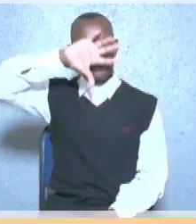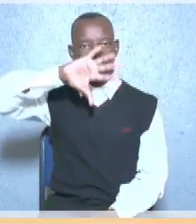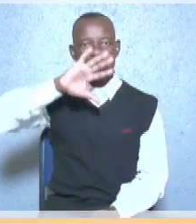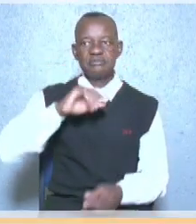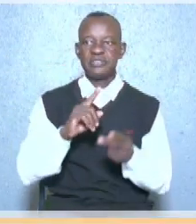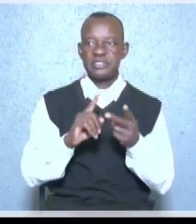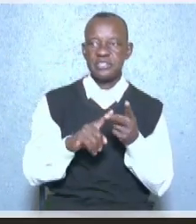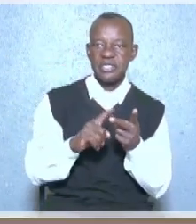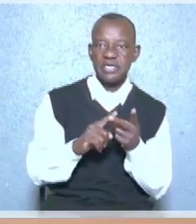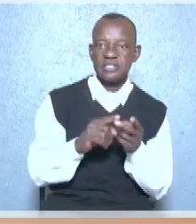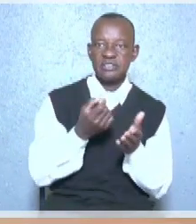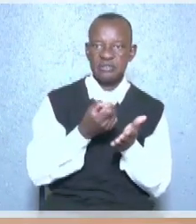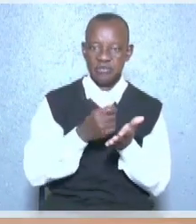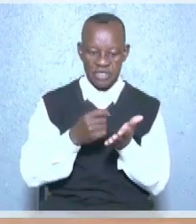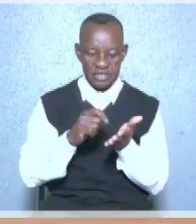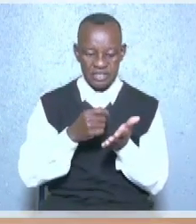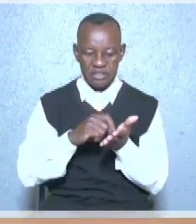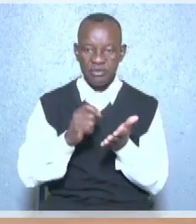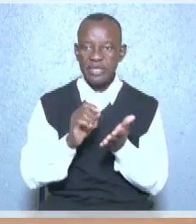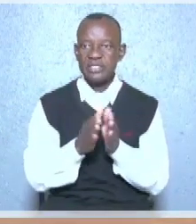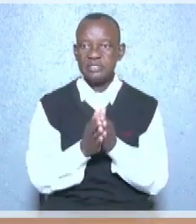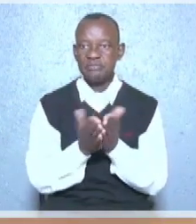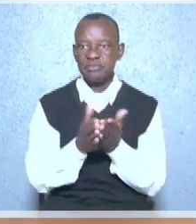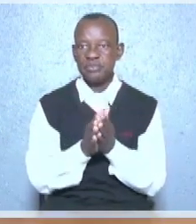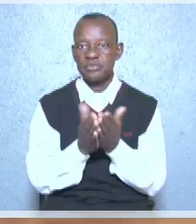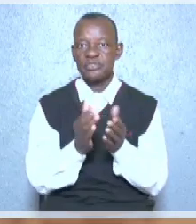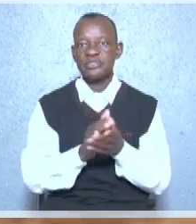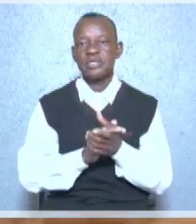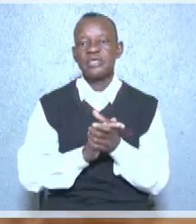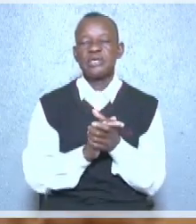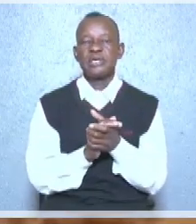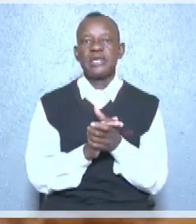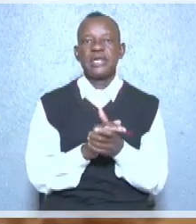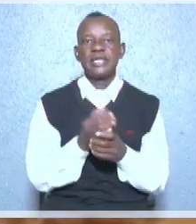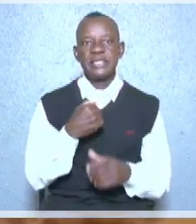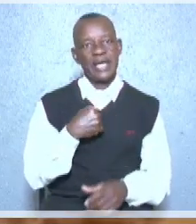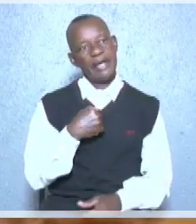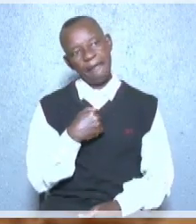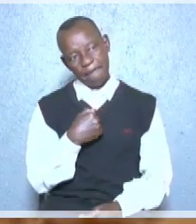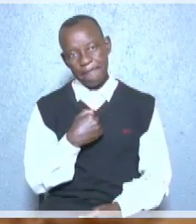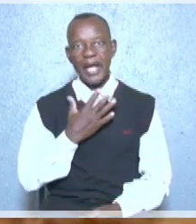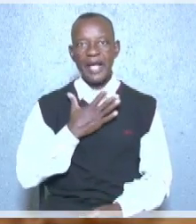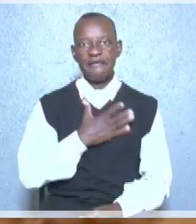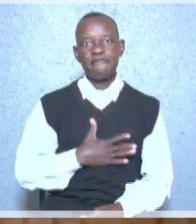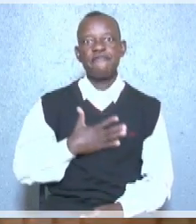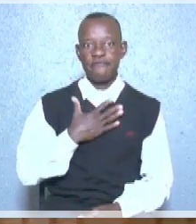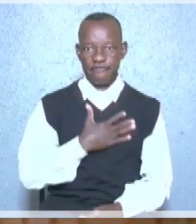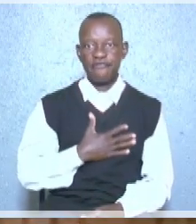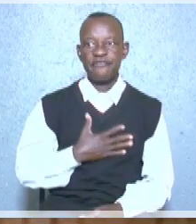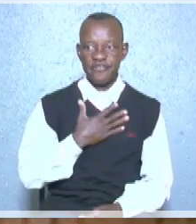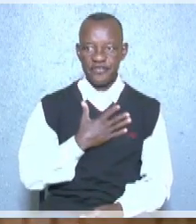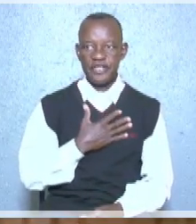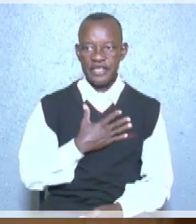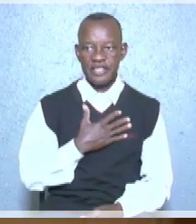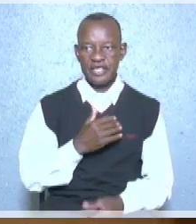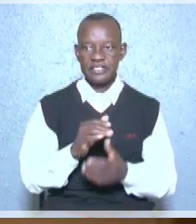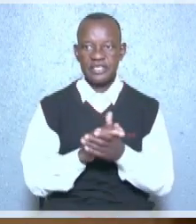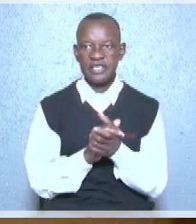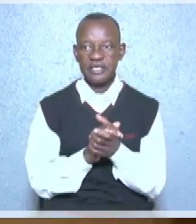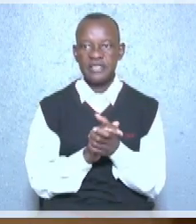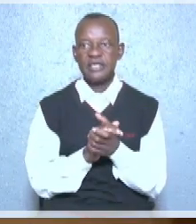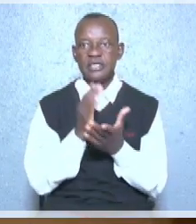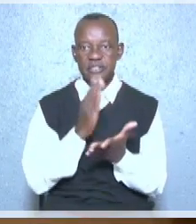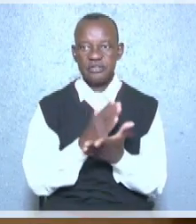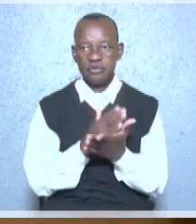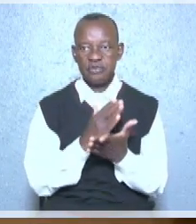still that will not be enough. And I feel strongly that the story really needs to be